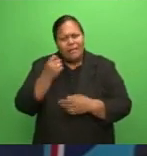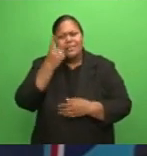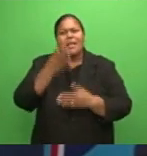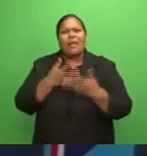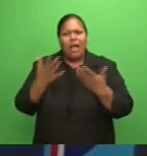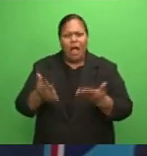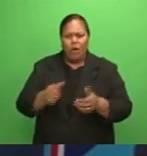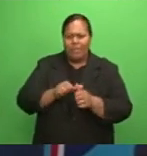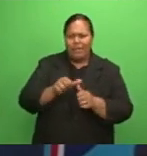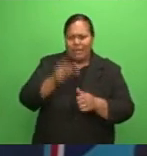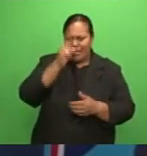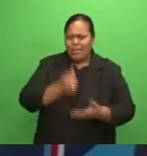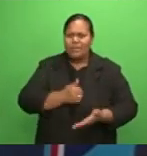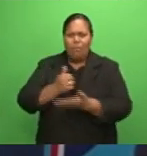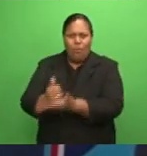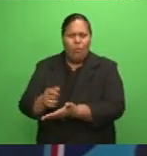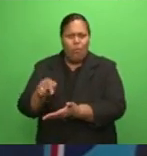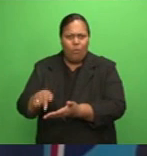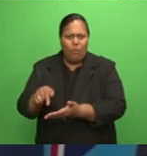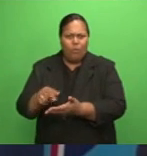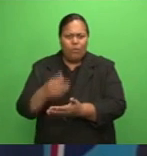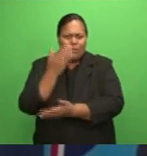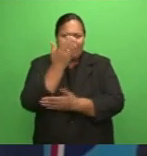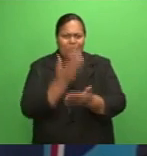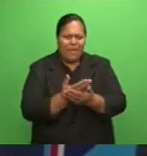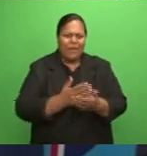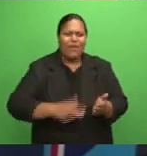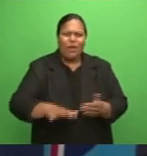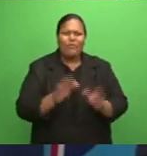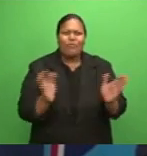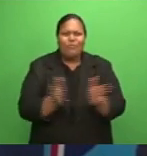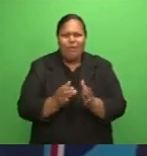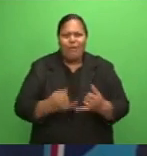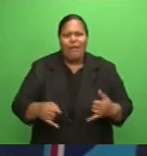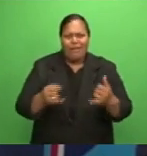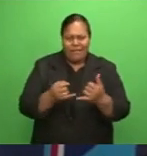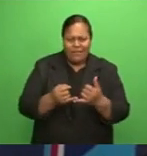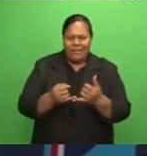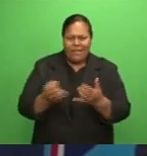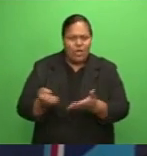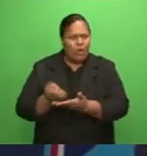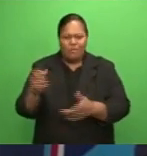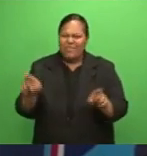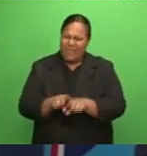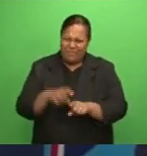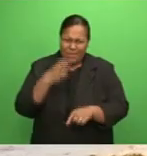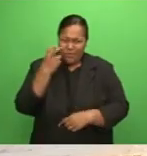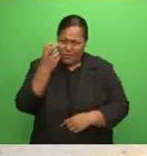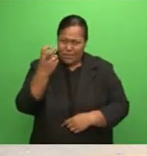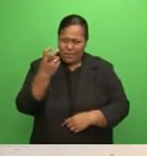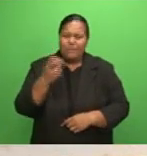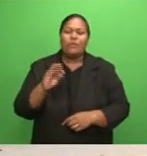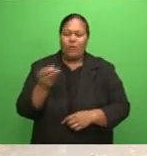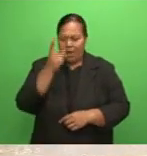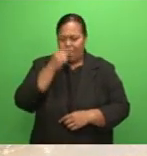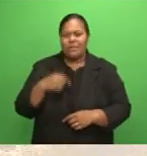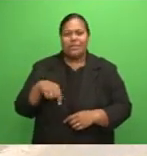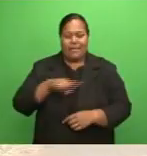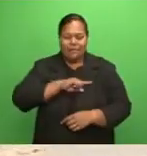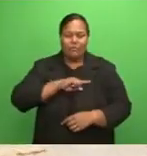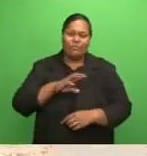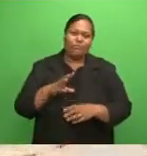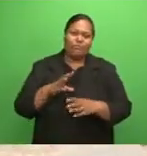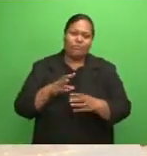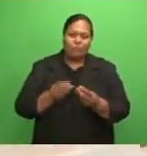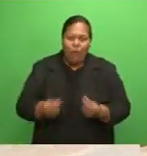who rely on the stalwarts of small island economies, like tourism, and target support accordingly. He adds that government has